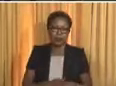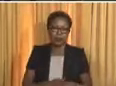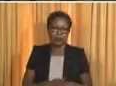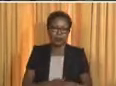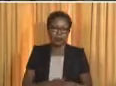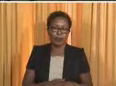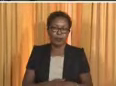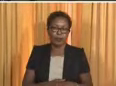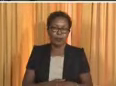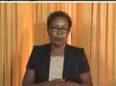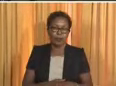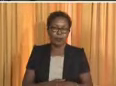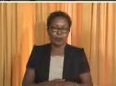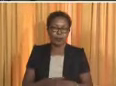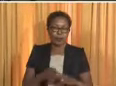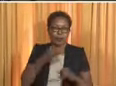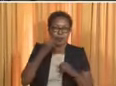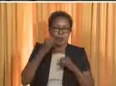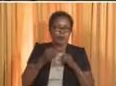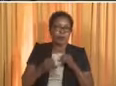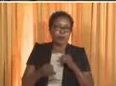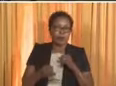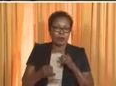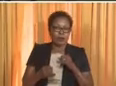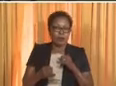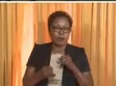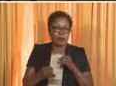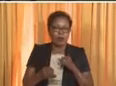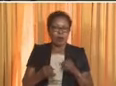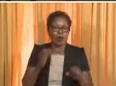In conclusion, I'd like to say on this point, the popular